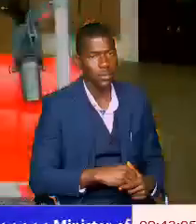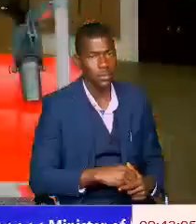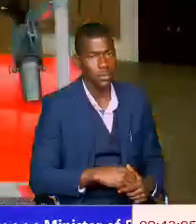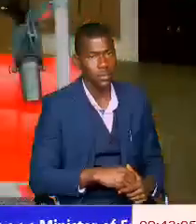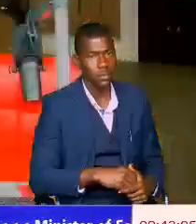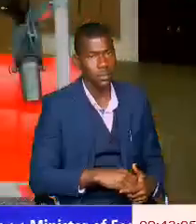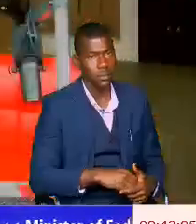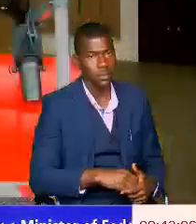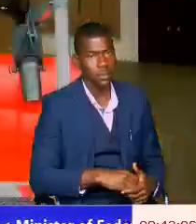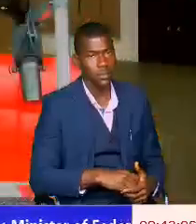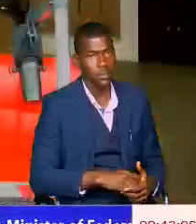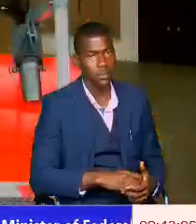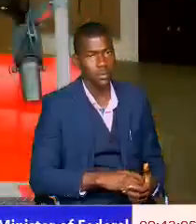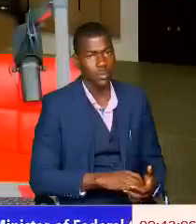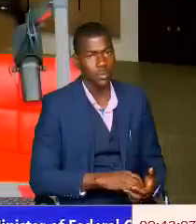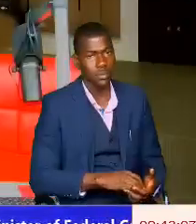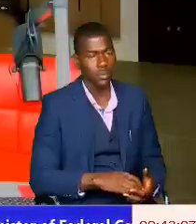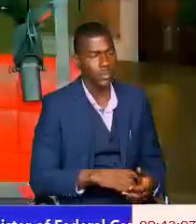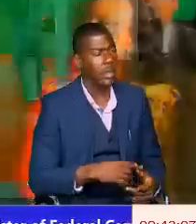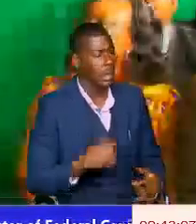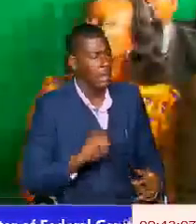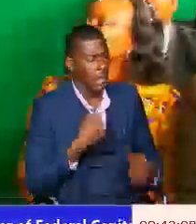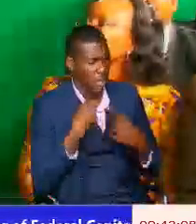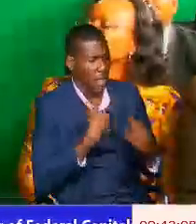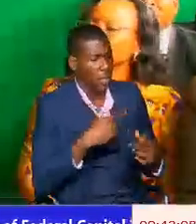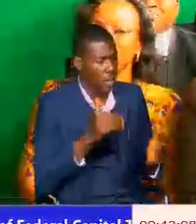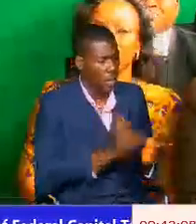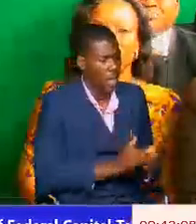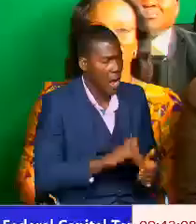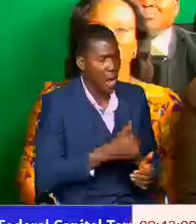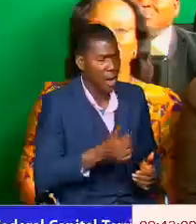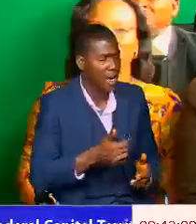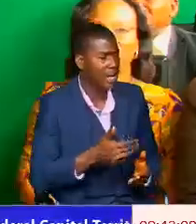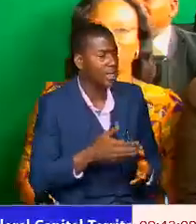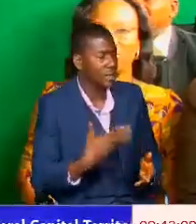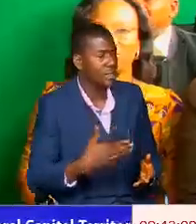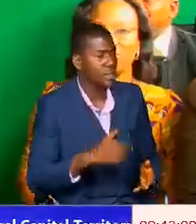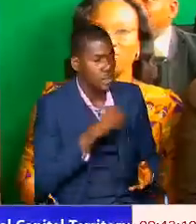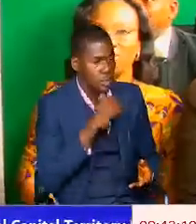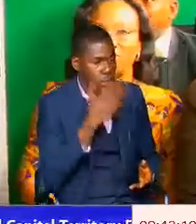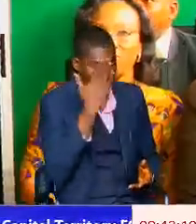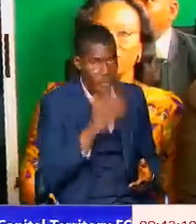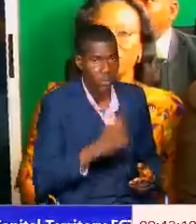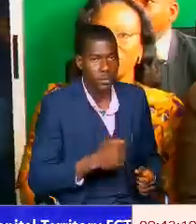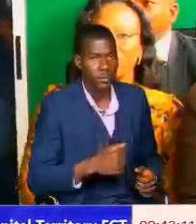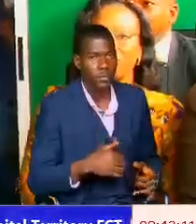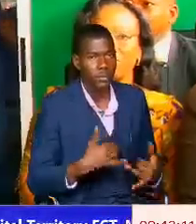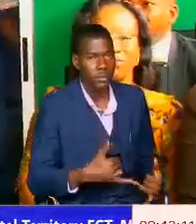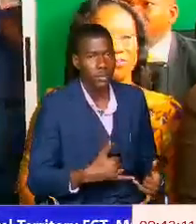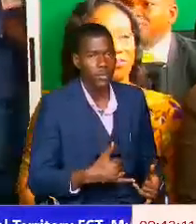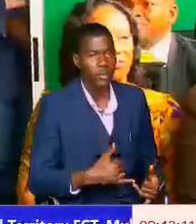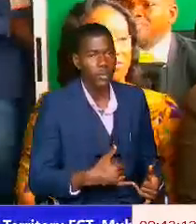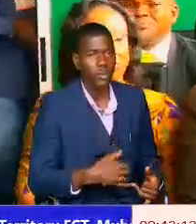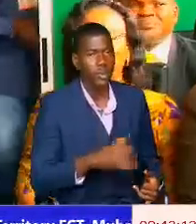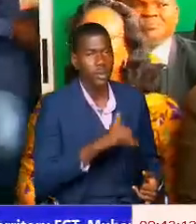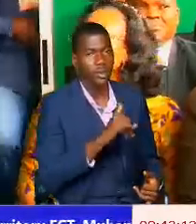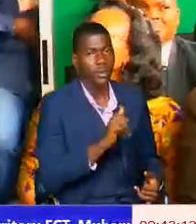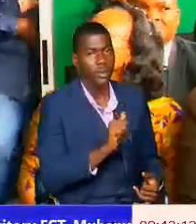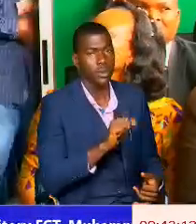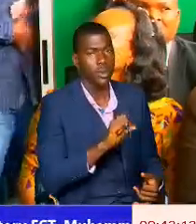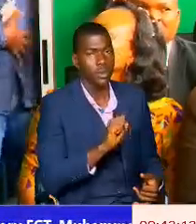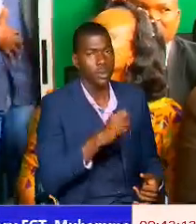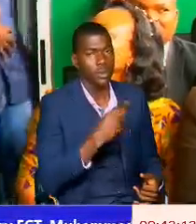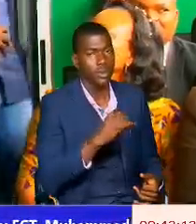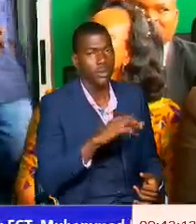Make I tell you another part where you know. I'm not going to know. Yashim carry us go first. CID. He do